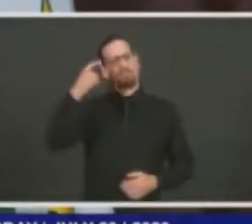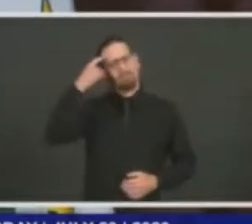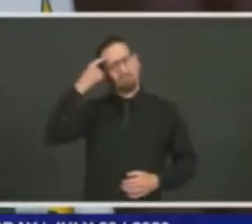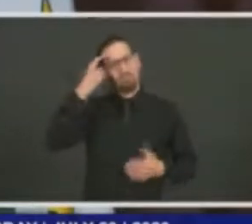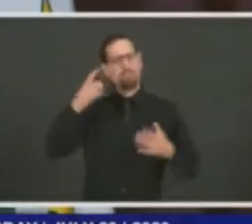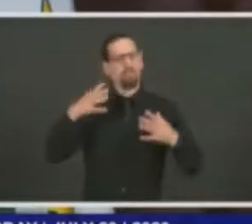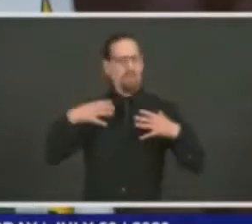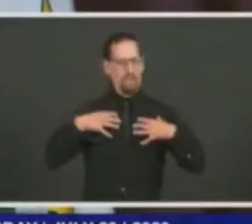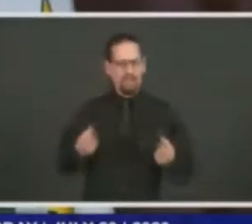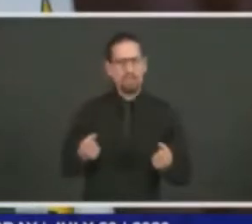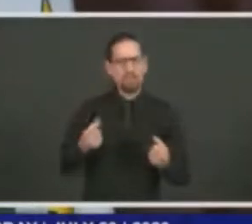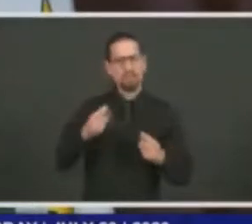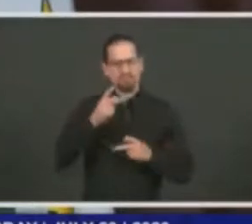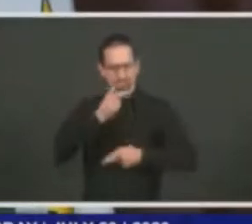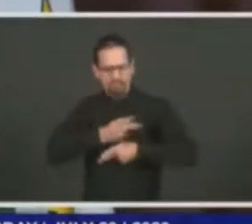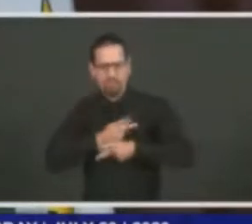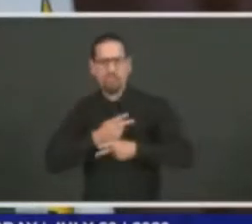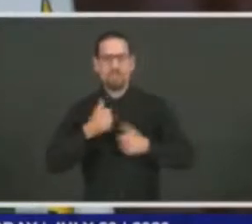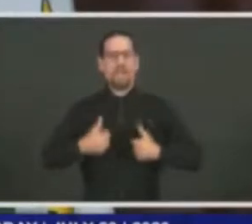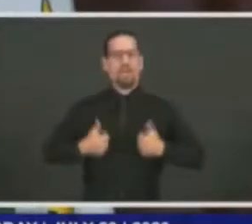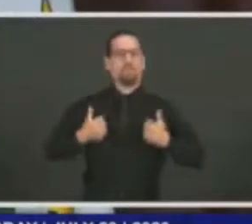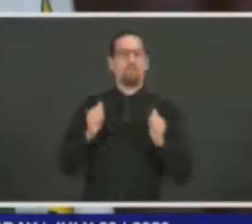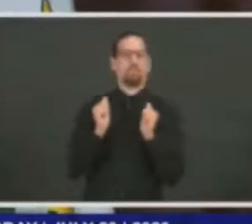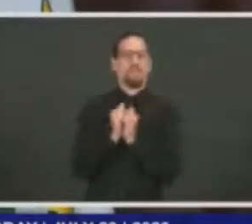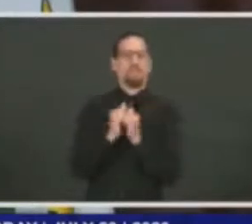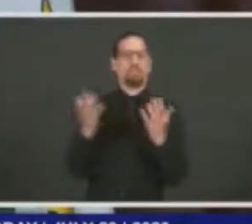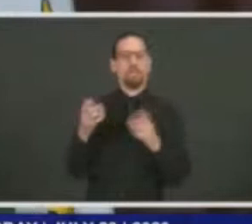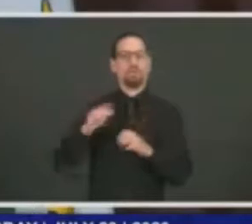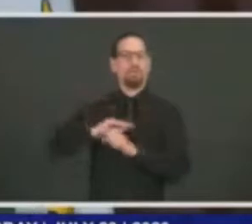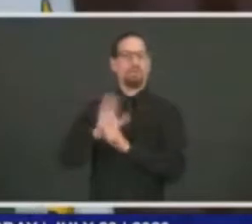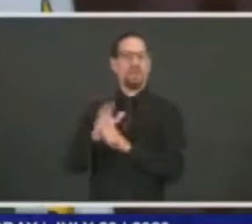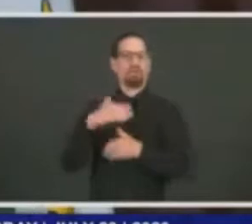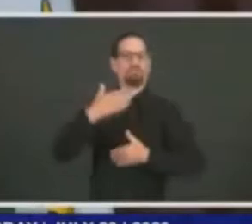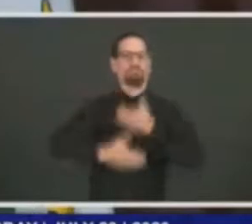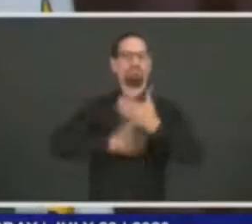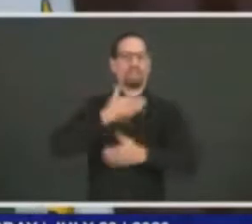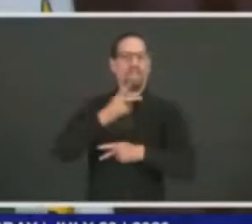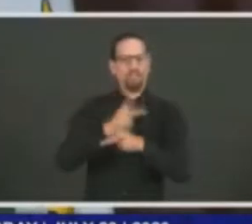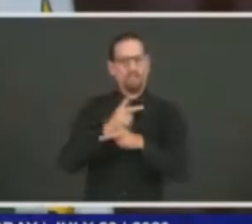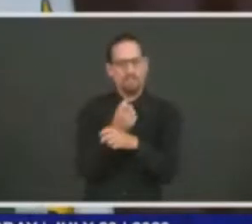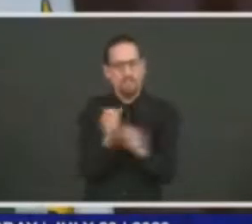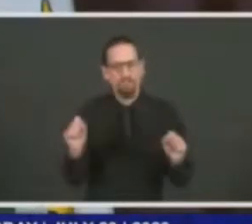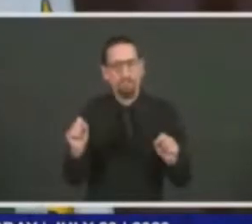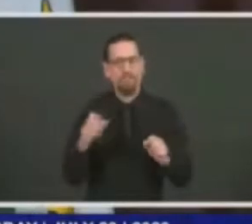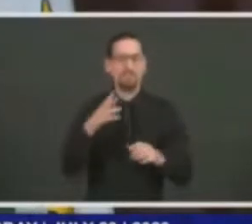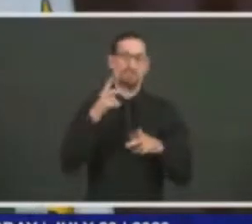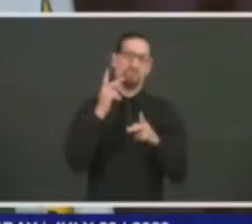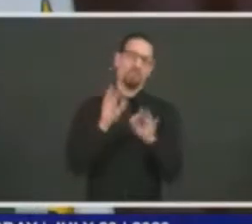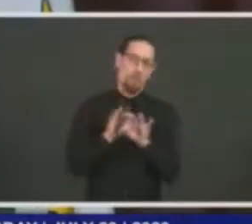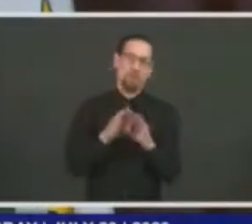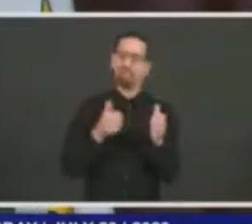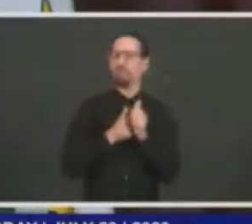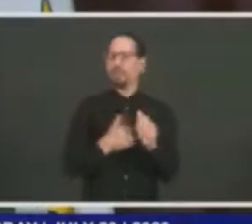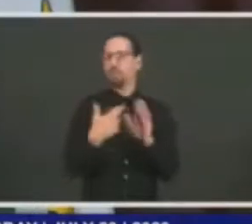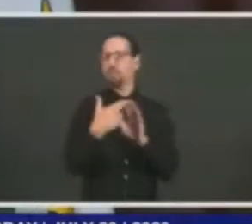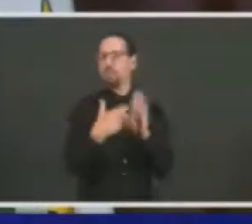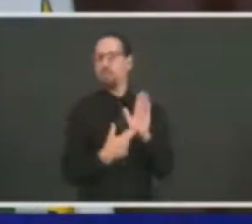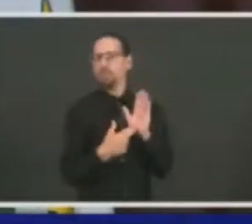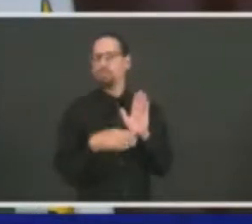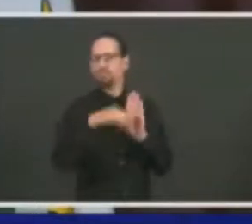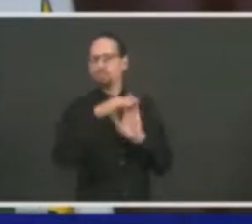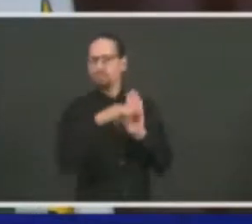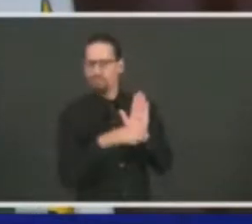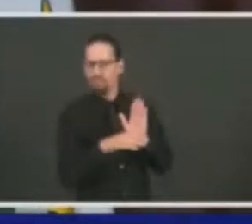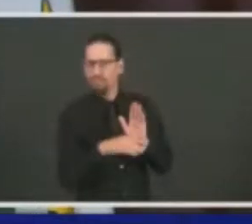ask you to be aware of that and follow the rules. Because if you don't, more people will get sick, more people will be in the hospital, more people